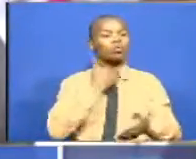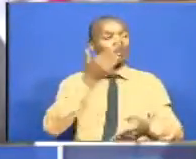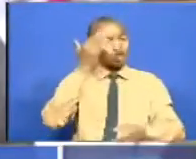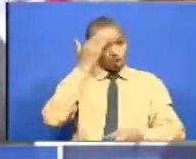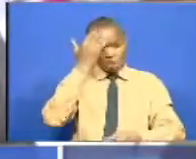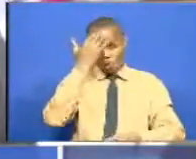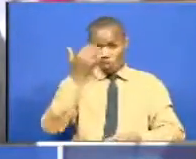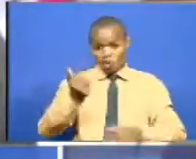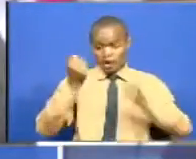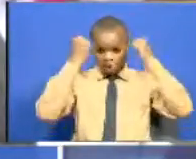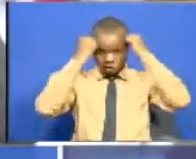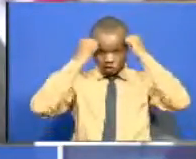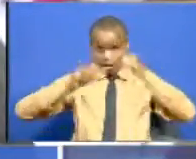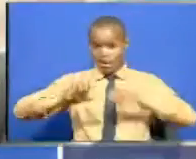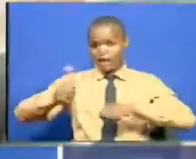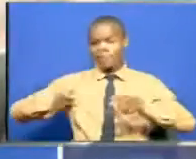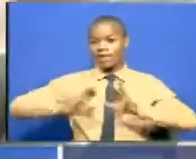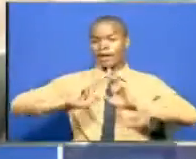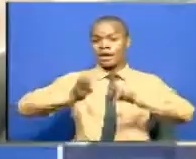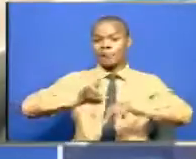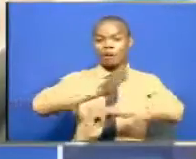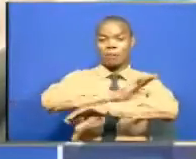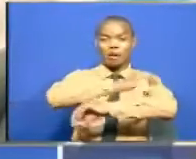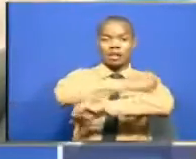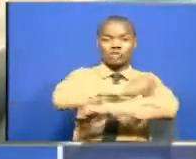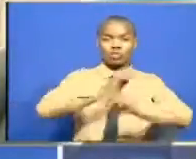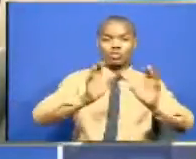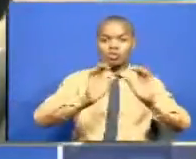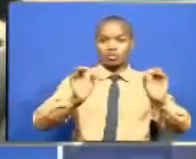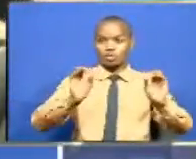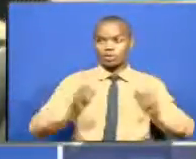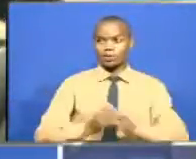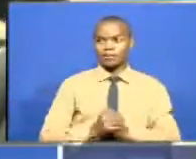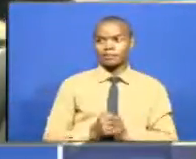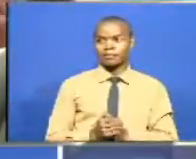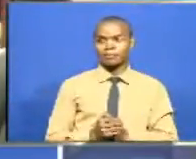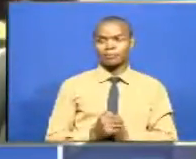have not yet reported to school. Clearly,